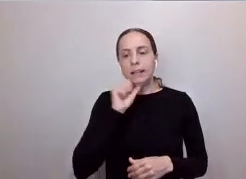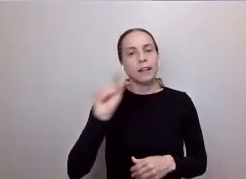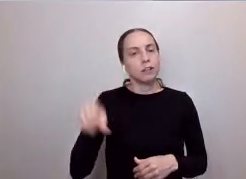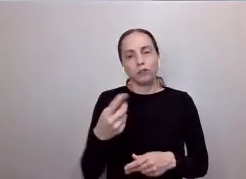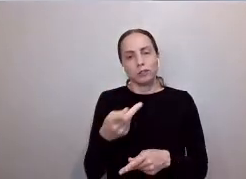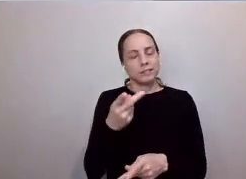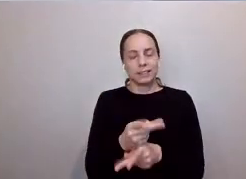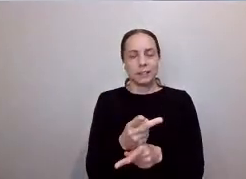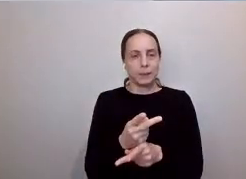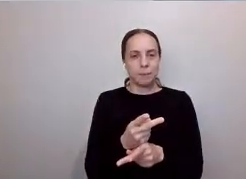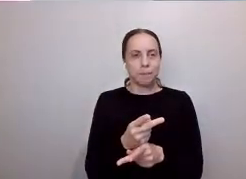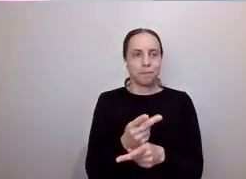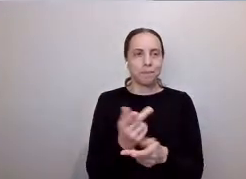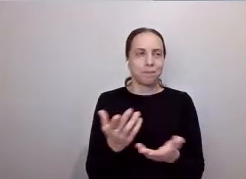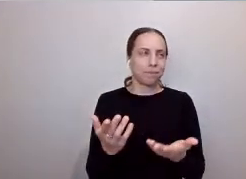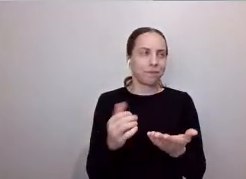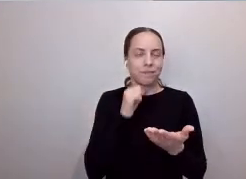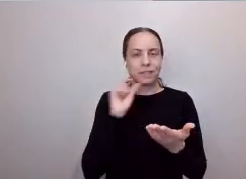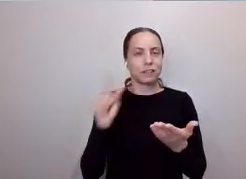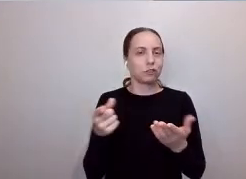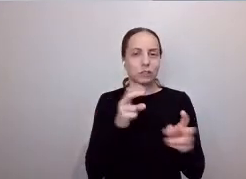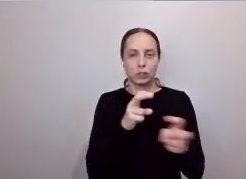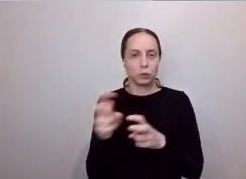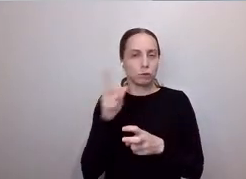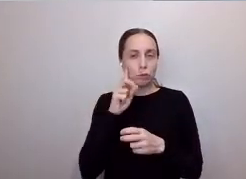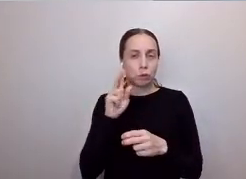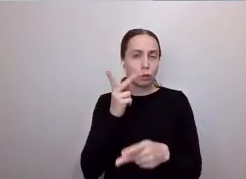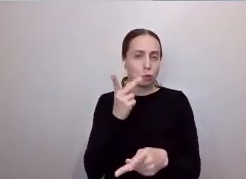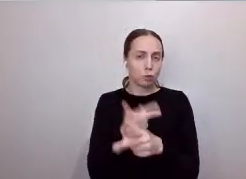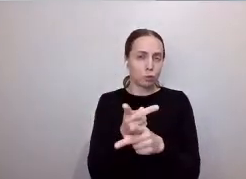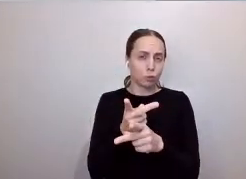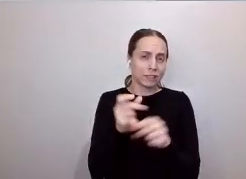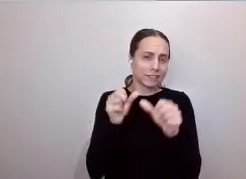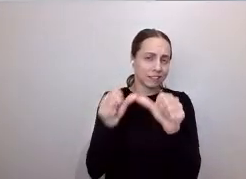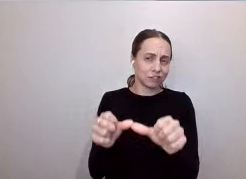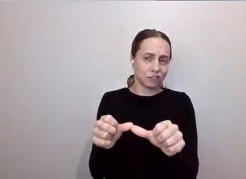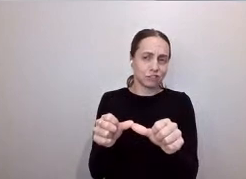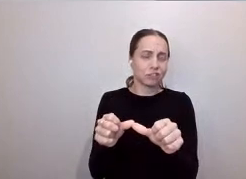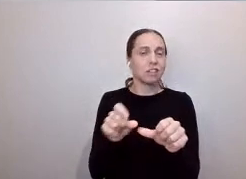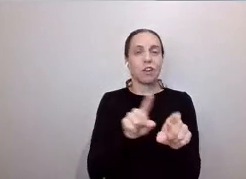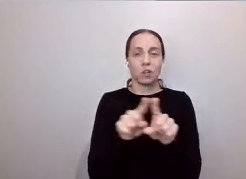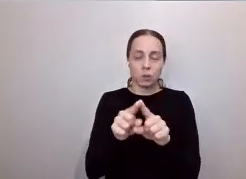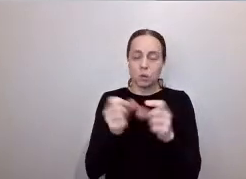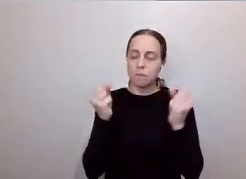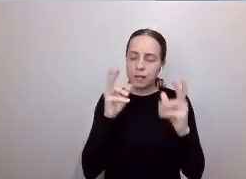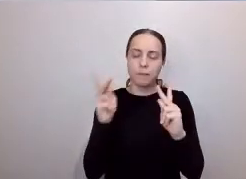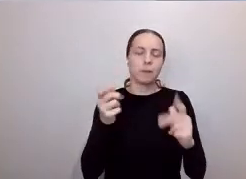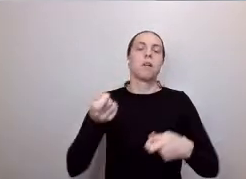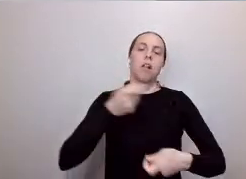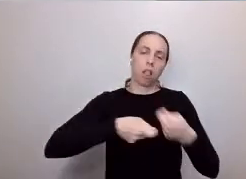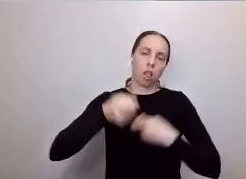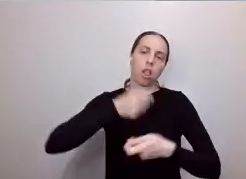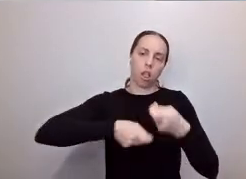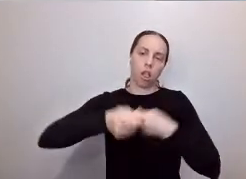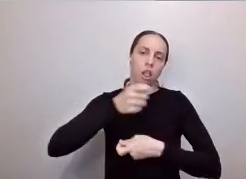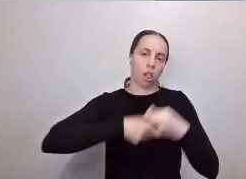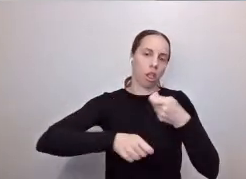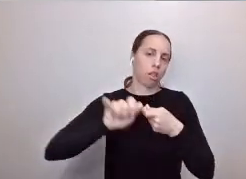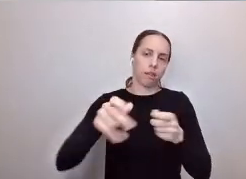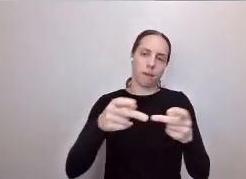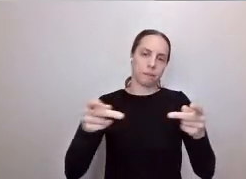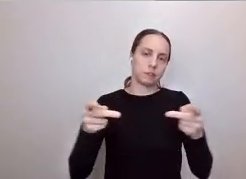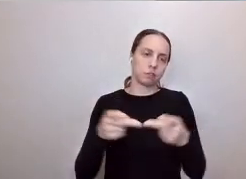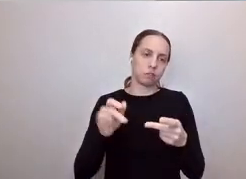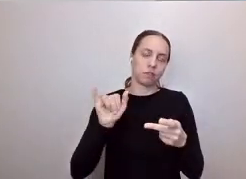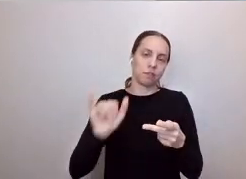just the issue of retention. There's also we have a lot of turnover in this position. That's why this has been a challenging